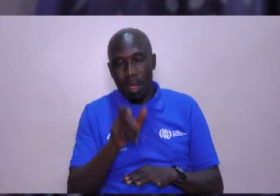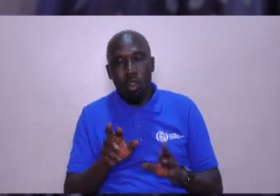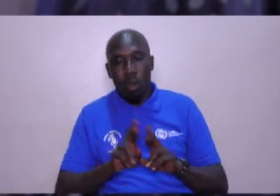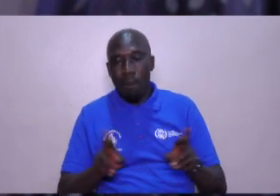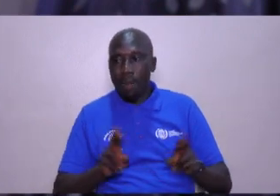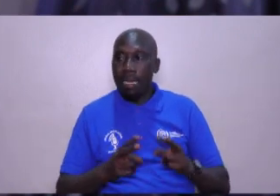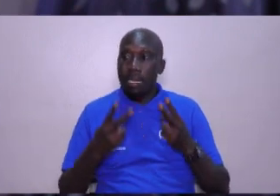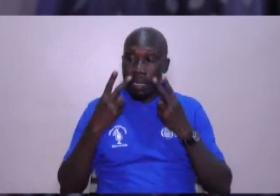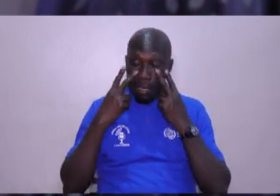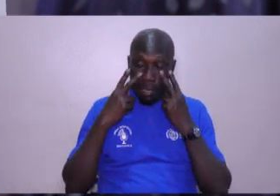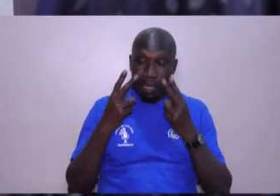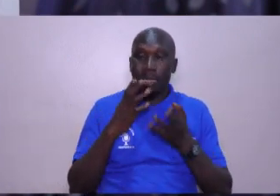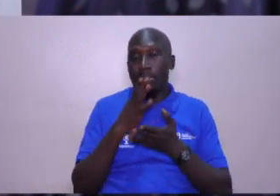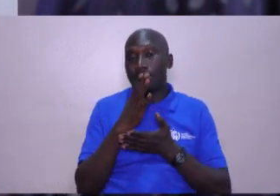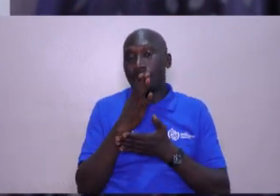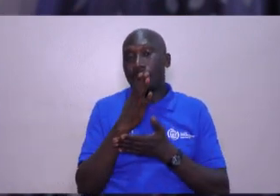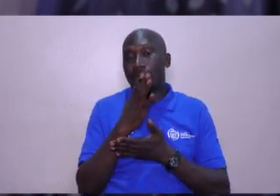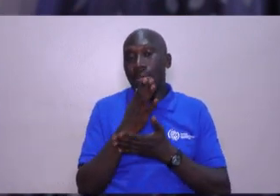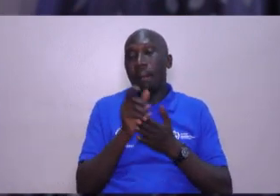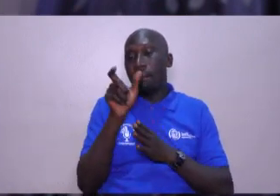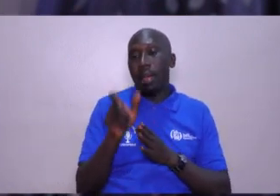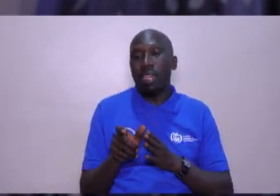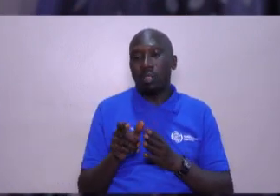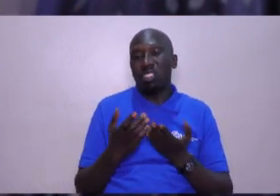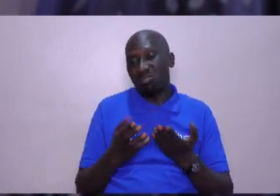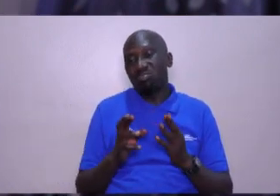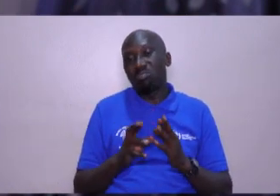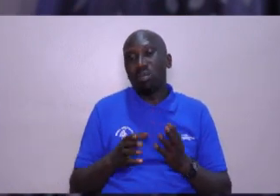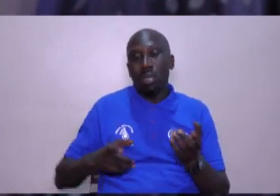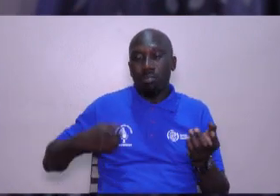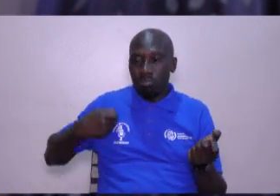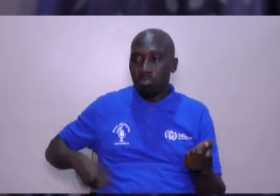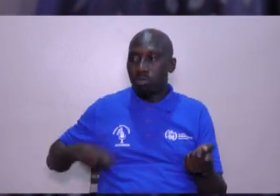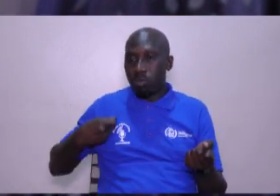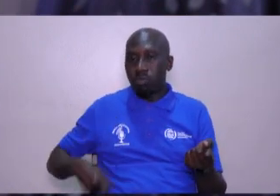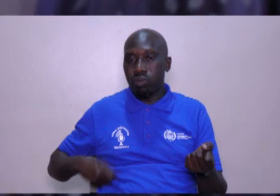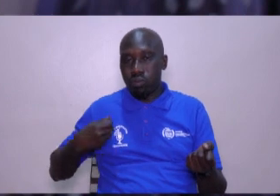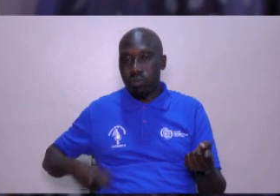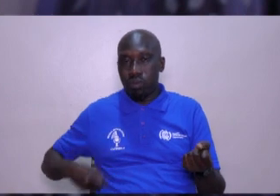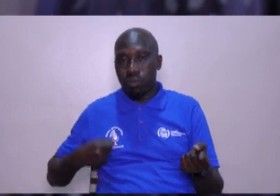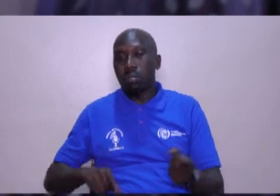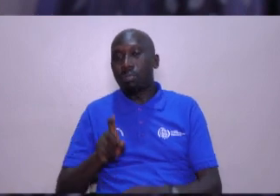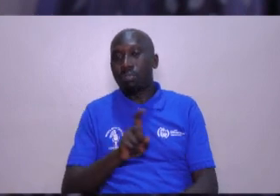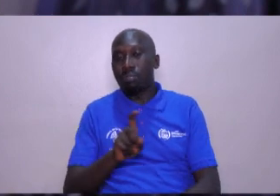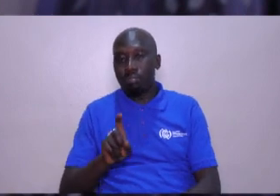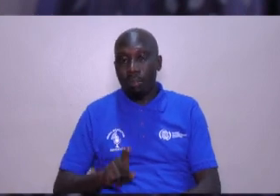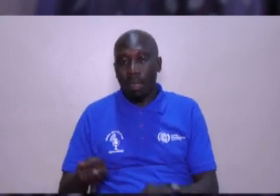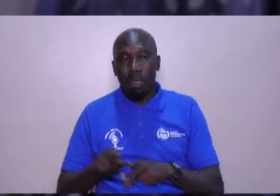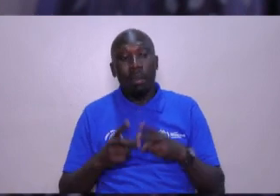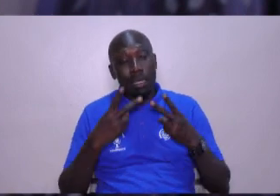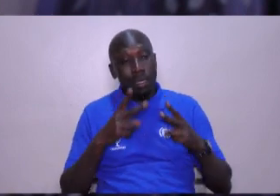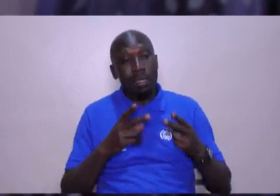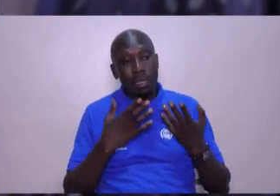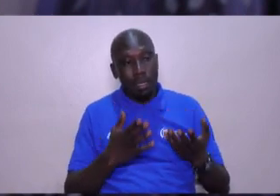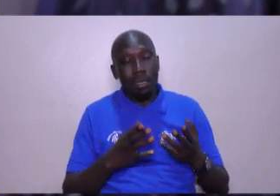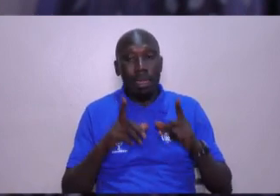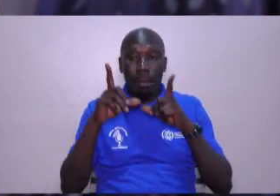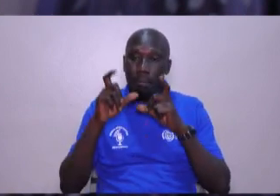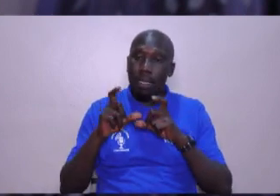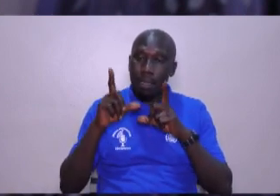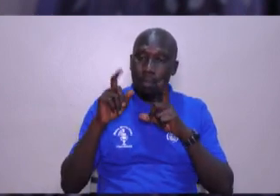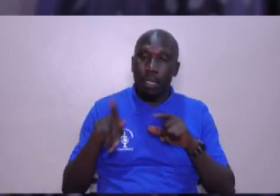already seeing someone is spraying and is even seeing the animation, and you're still doubling it in